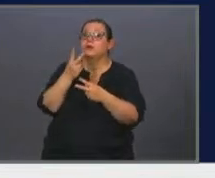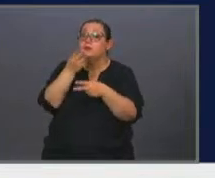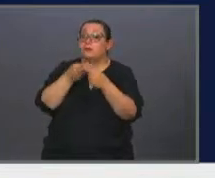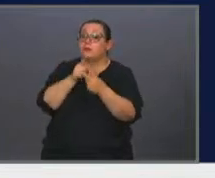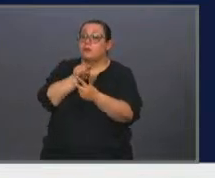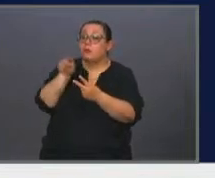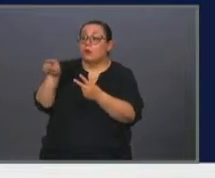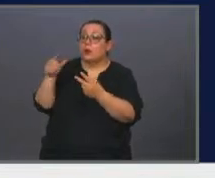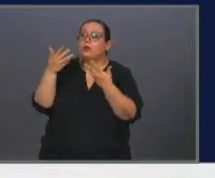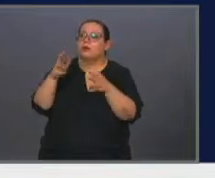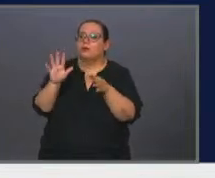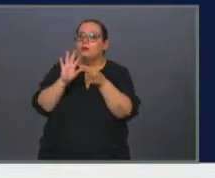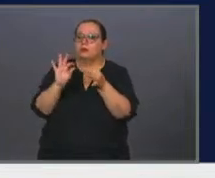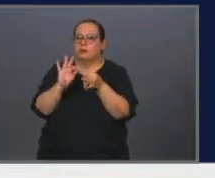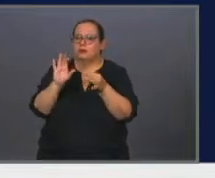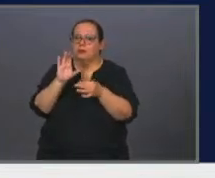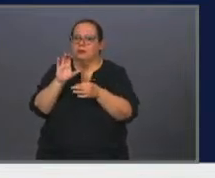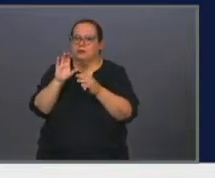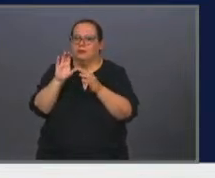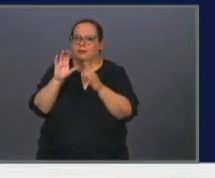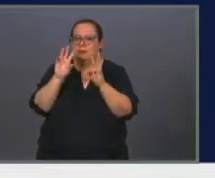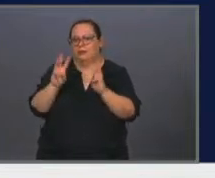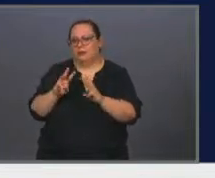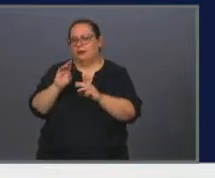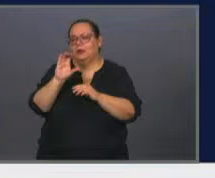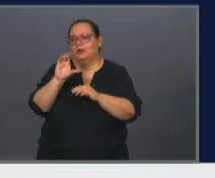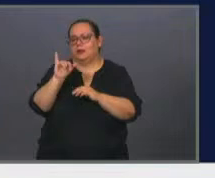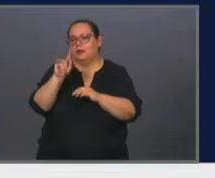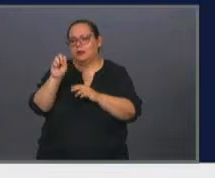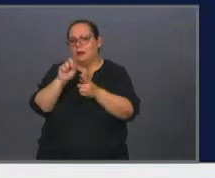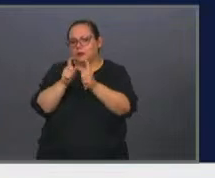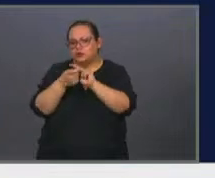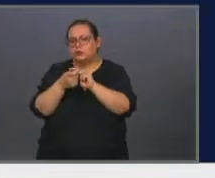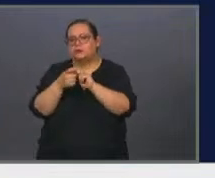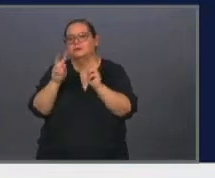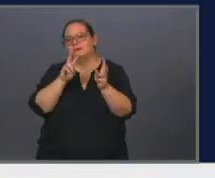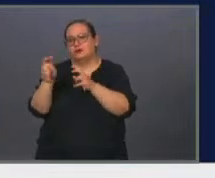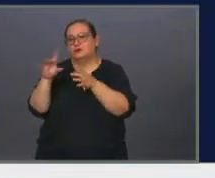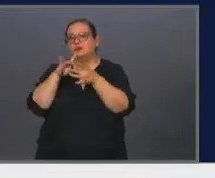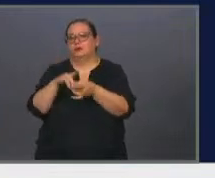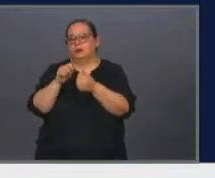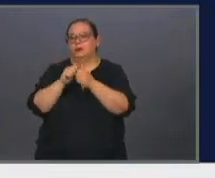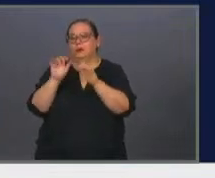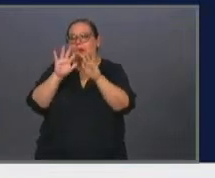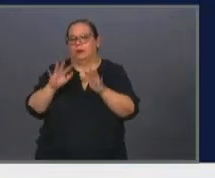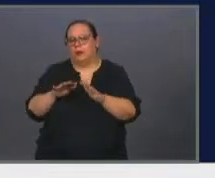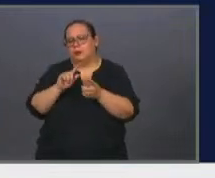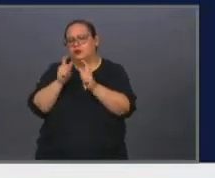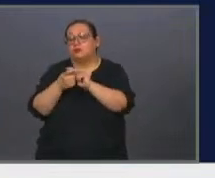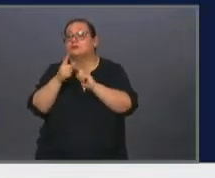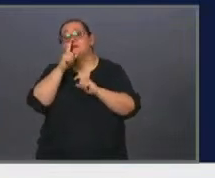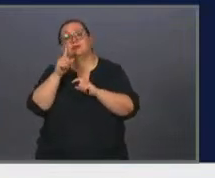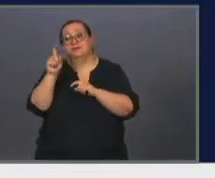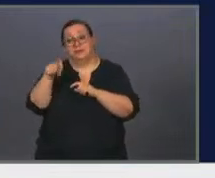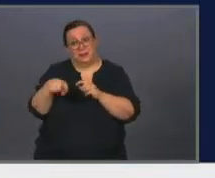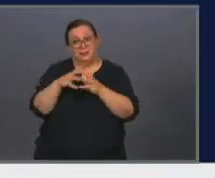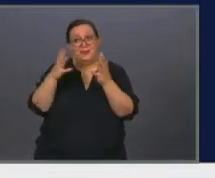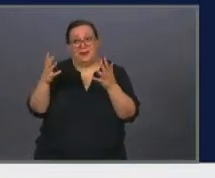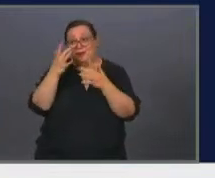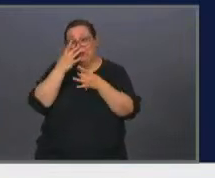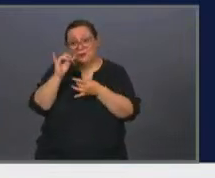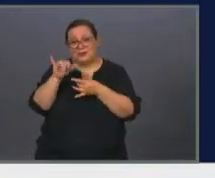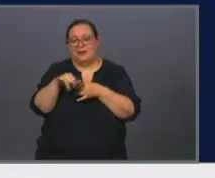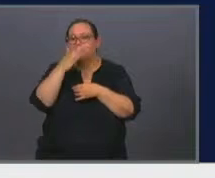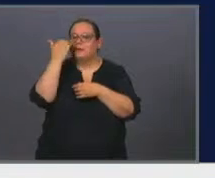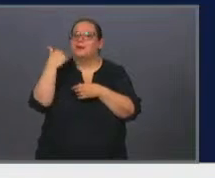on climate change and issues related to climate change. There must be a lot of interest in that because we